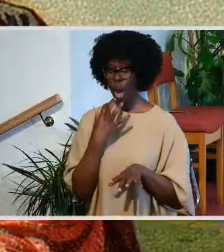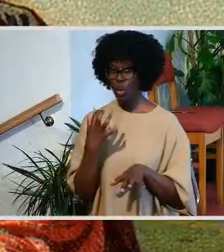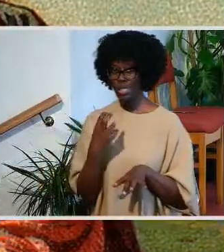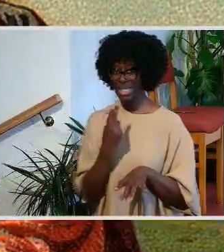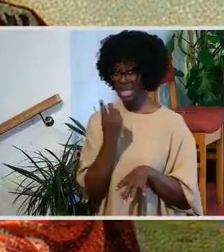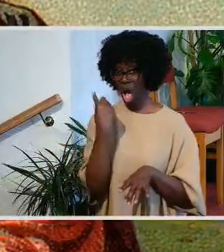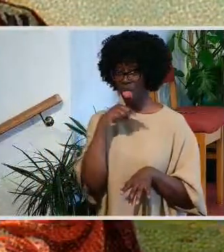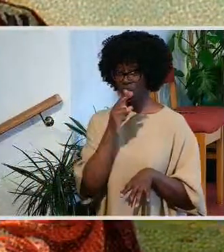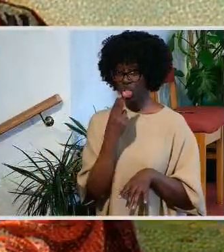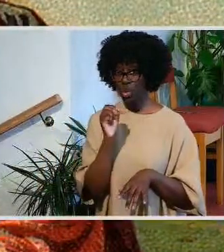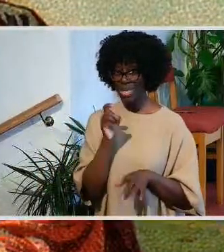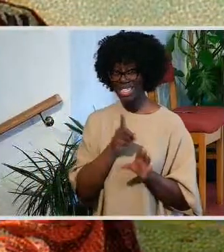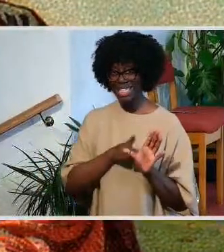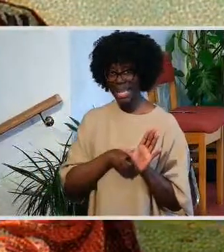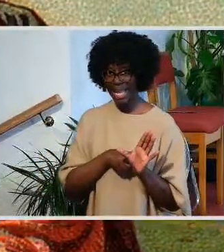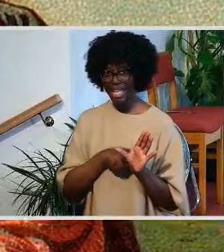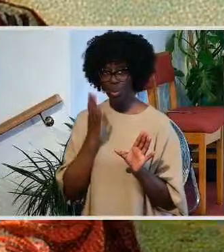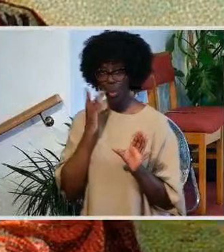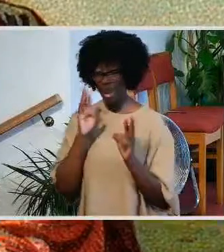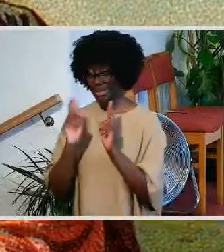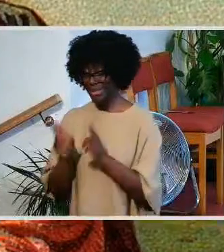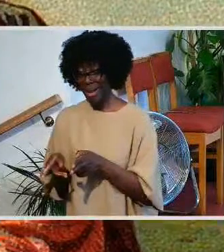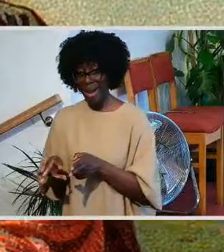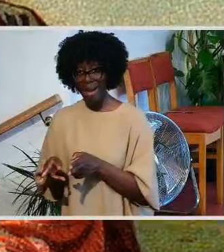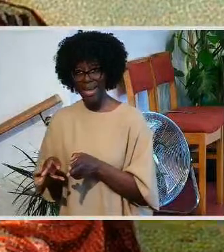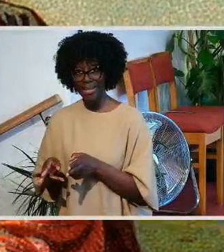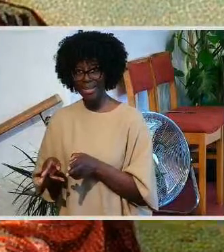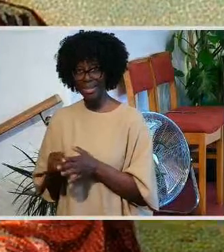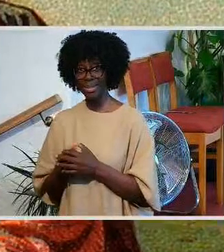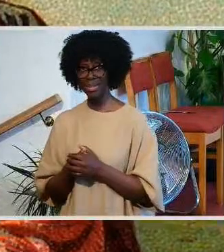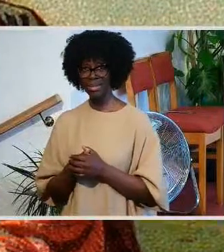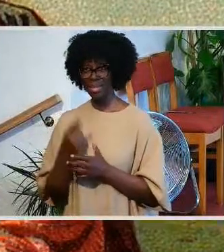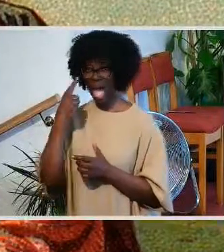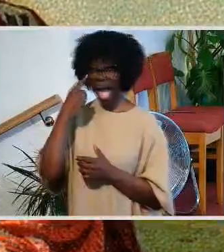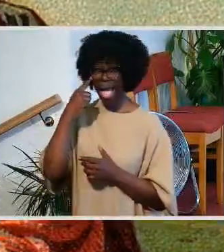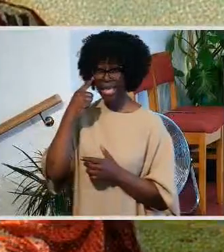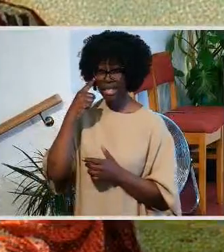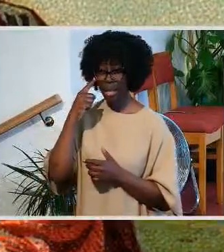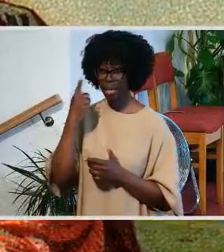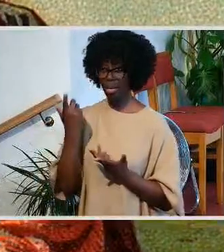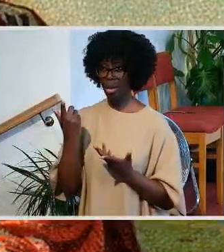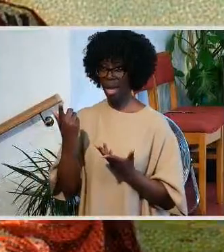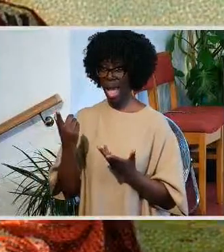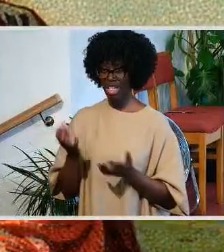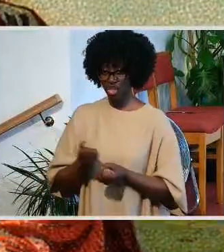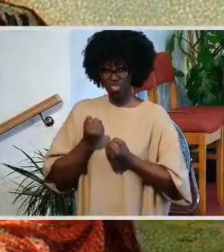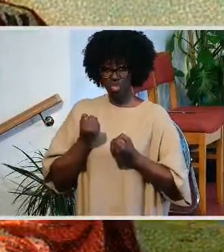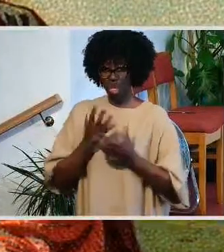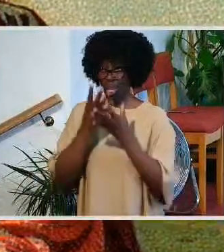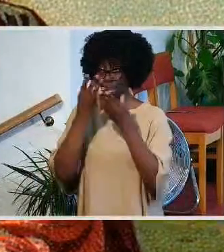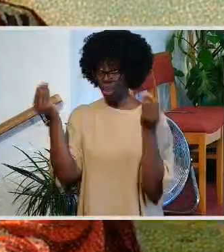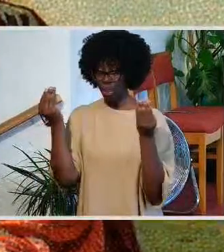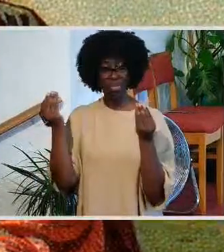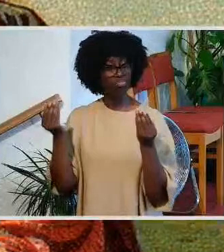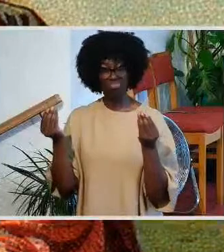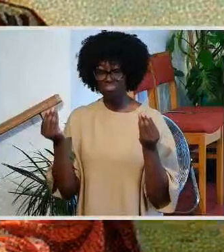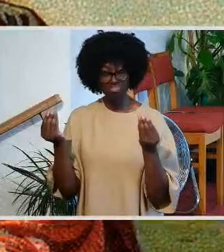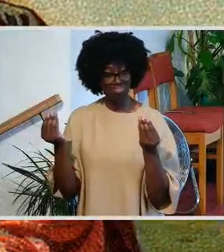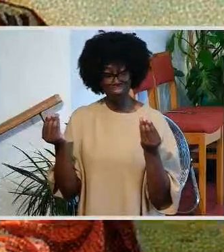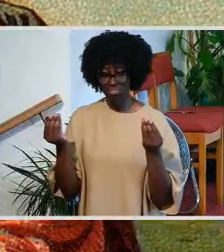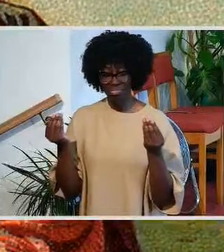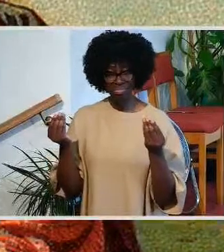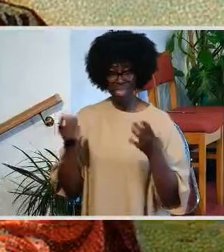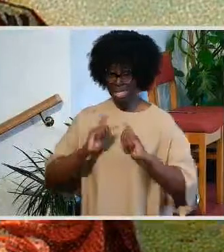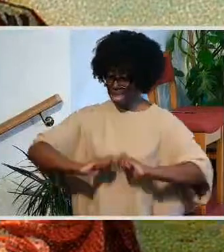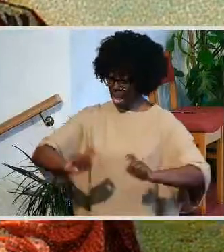he was 120 years, when he died, he says his eyes were not weak, nor his strength gone. And this is the prayer I pray for all of us,